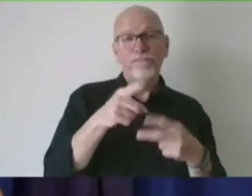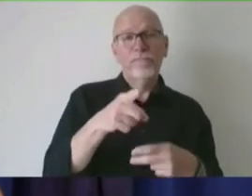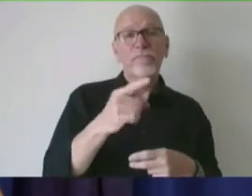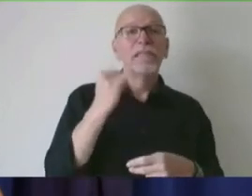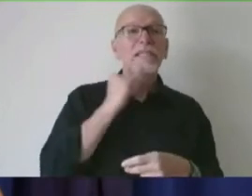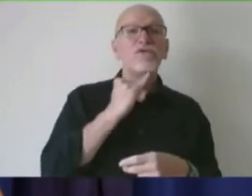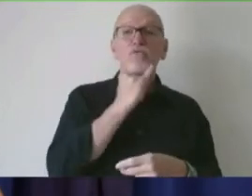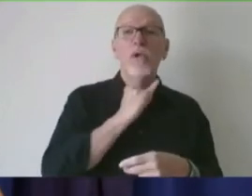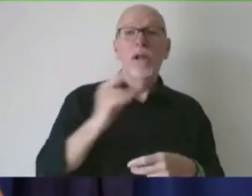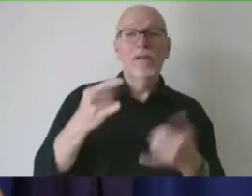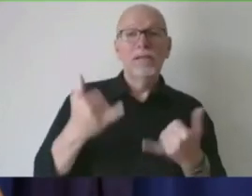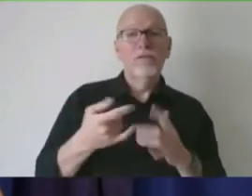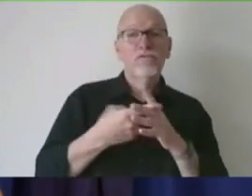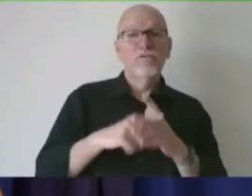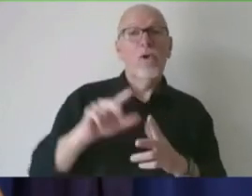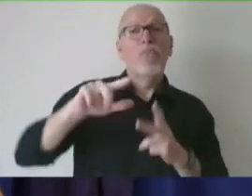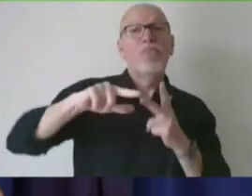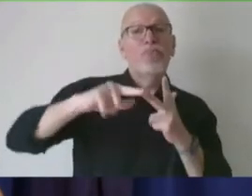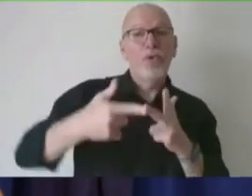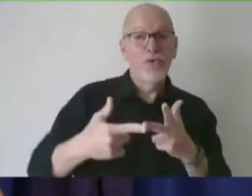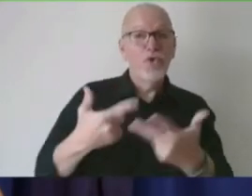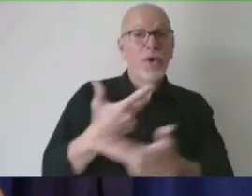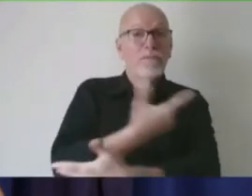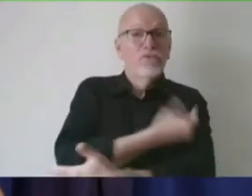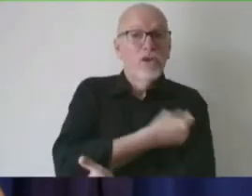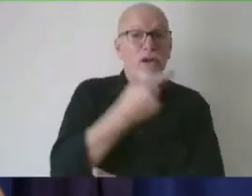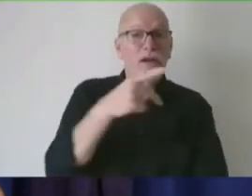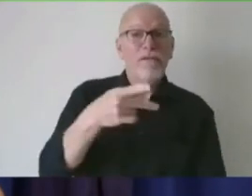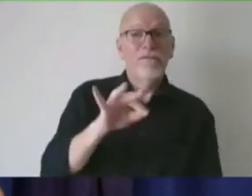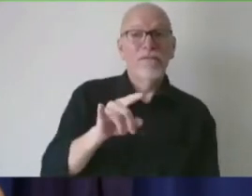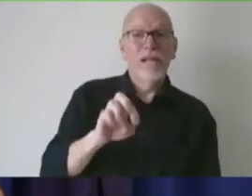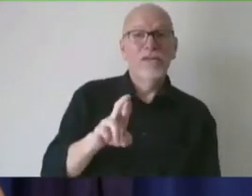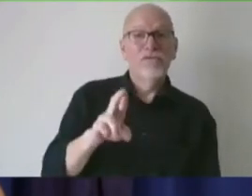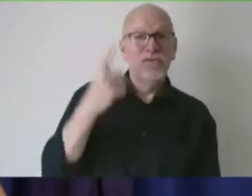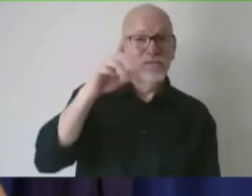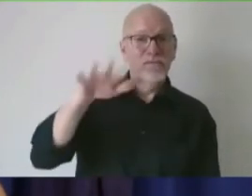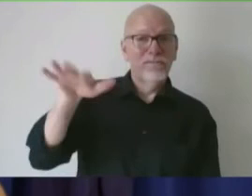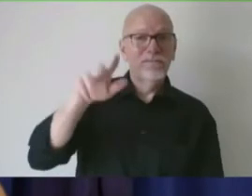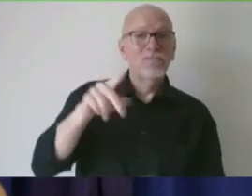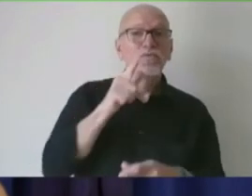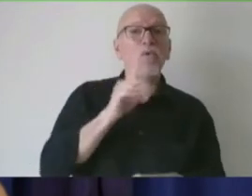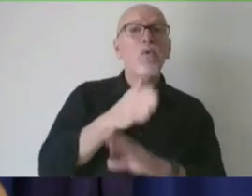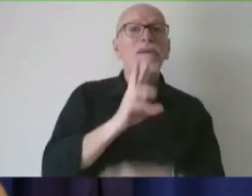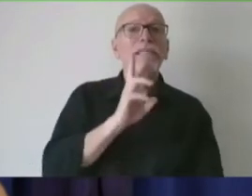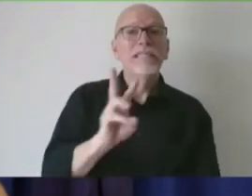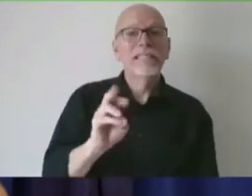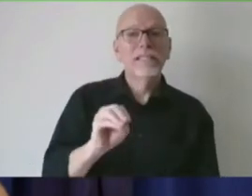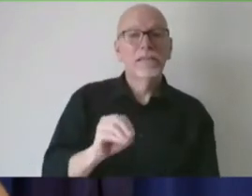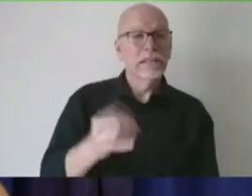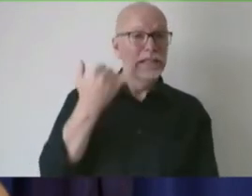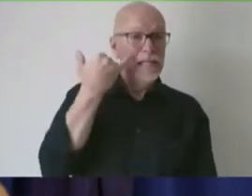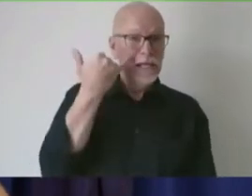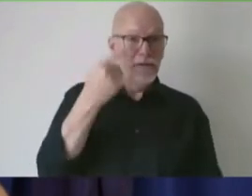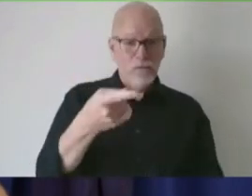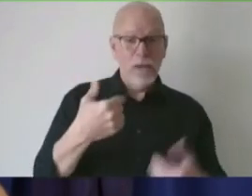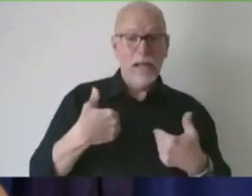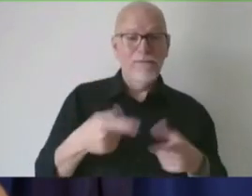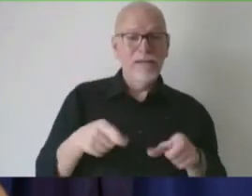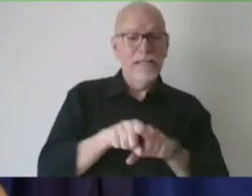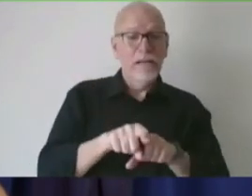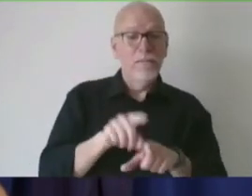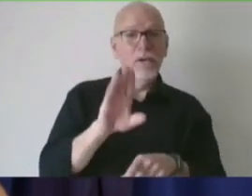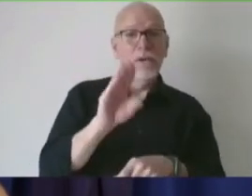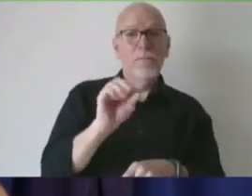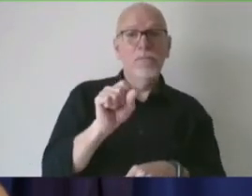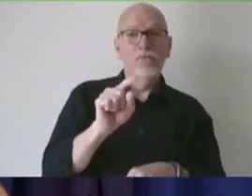is starting a third booster shot of the Pfizer vaccine in people there over 60. If you were to roll out a similar booster shot here